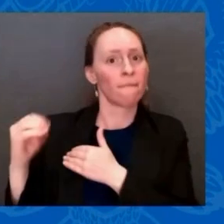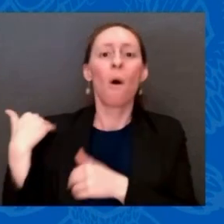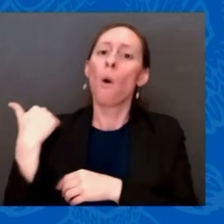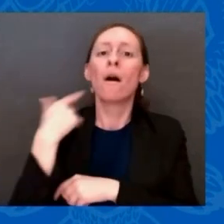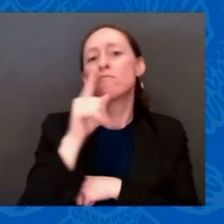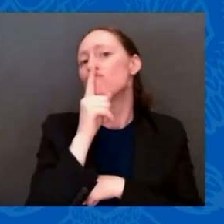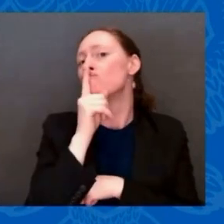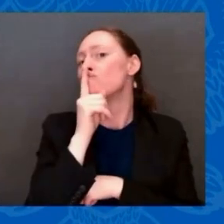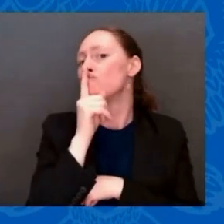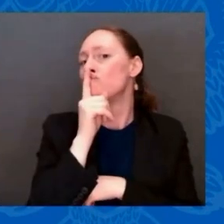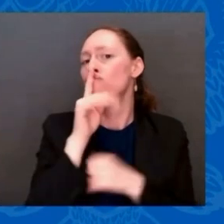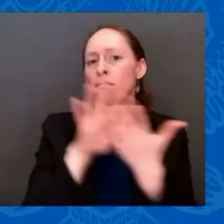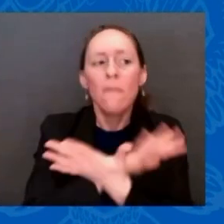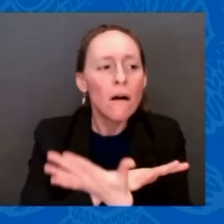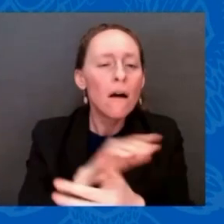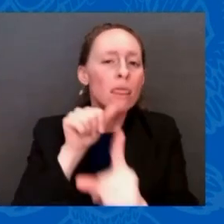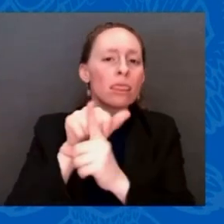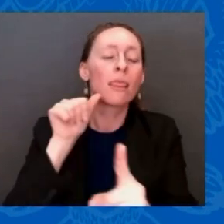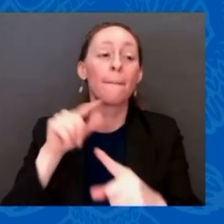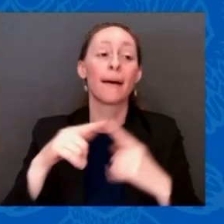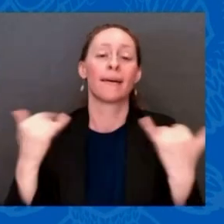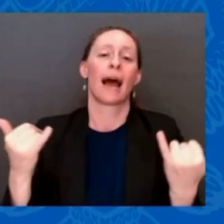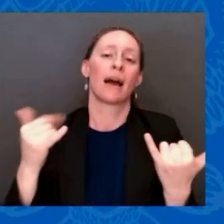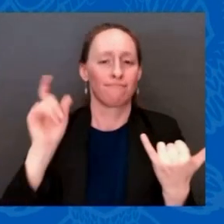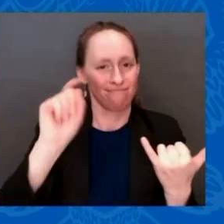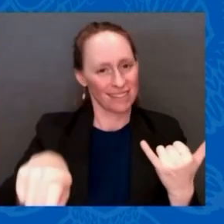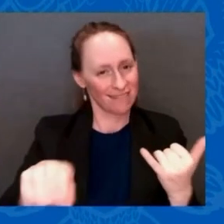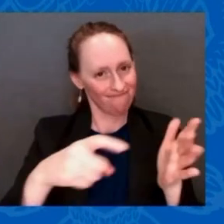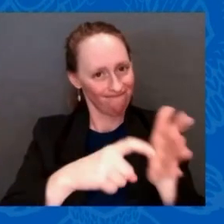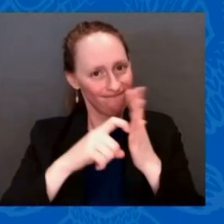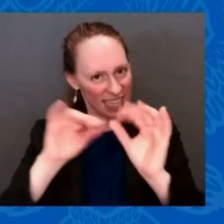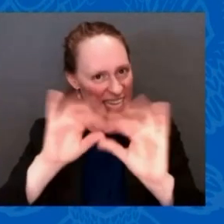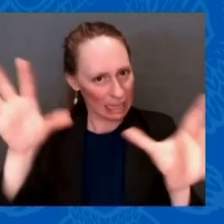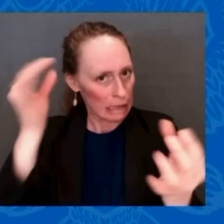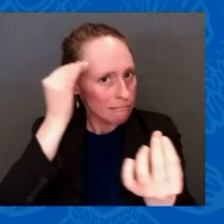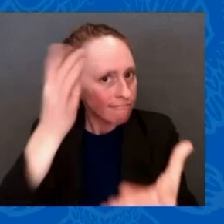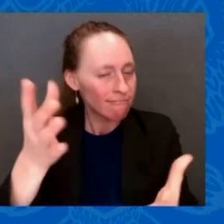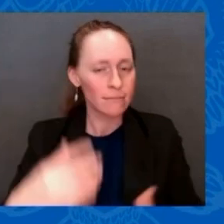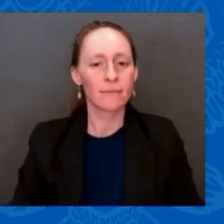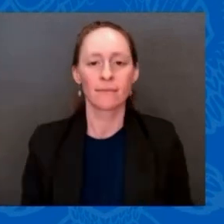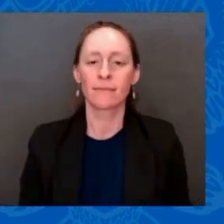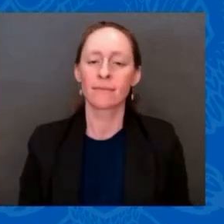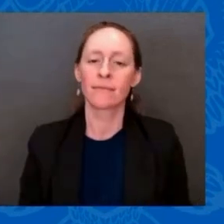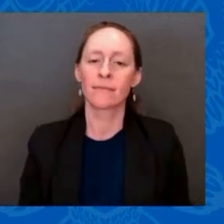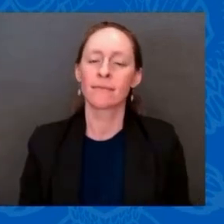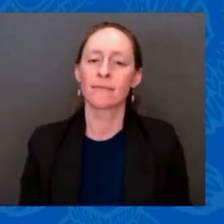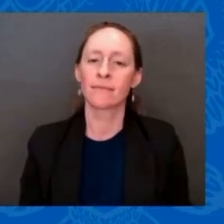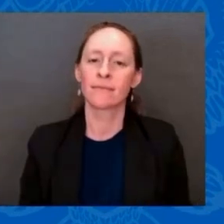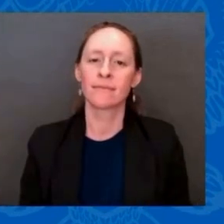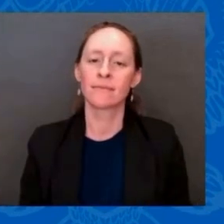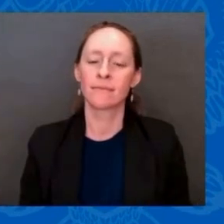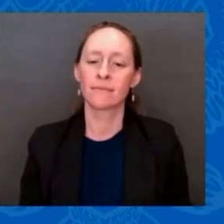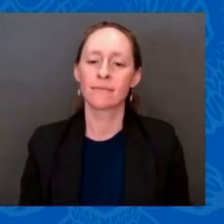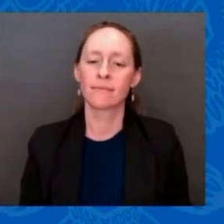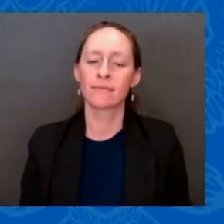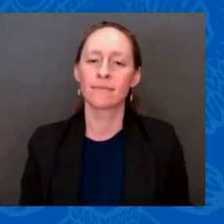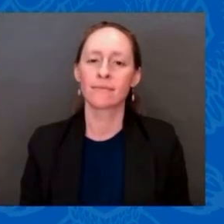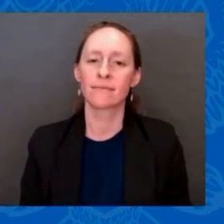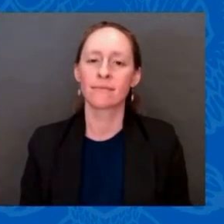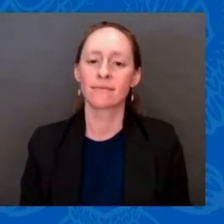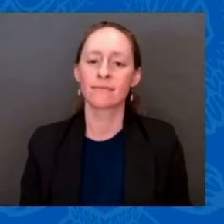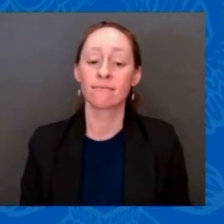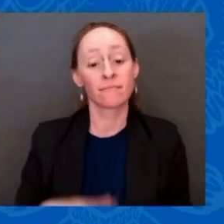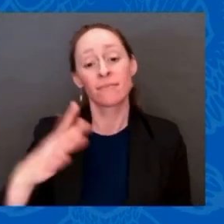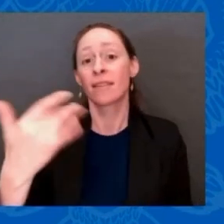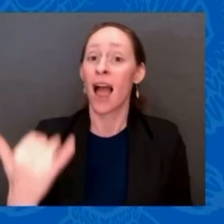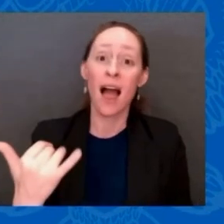that ad in television? Mine is $200, his is $180. Well, guess what? Or the one that bothers me the most